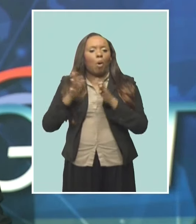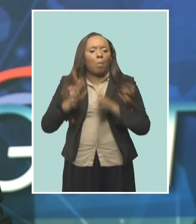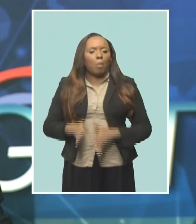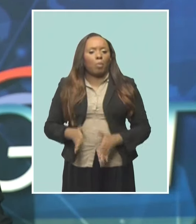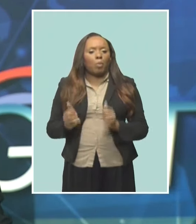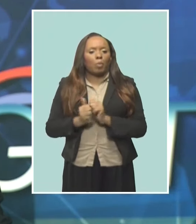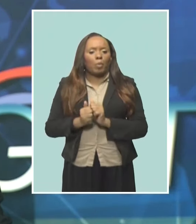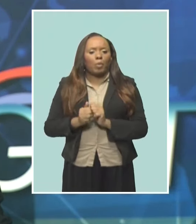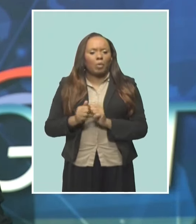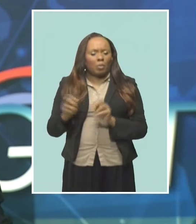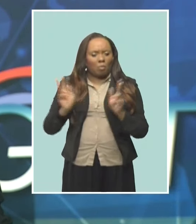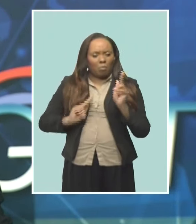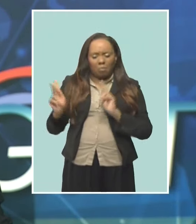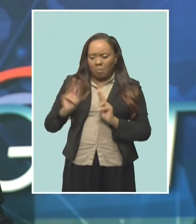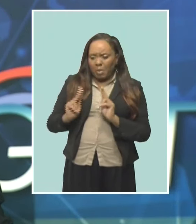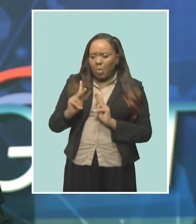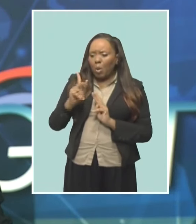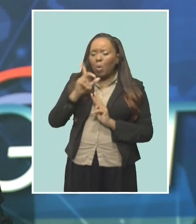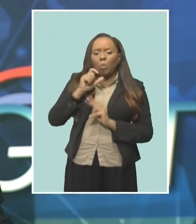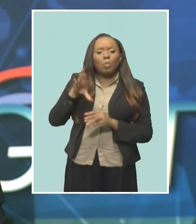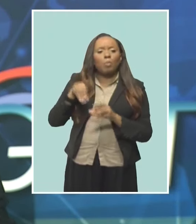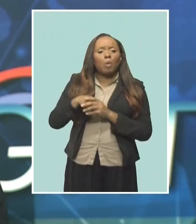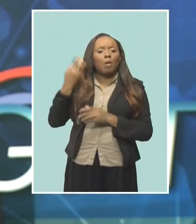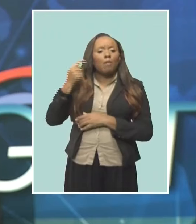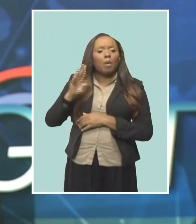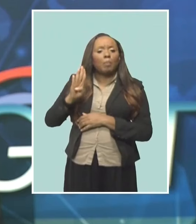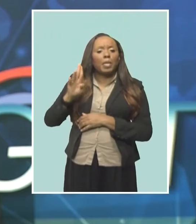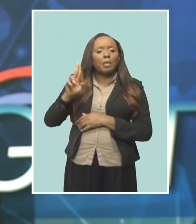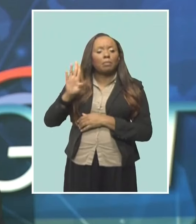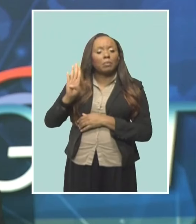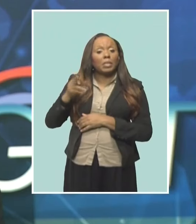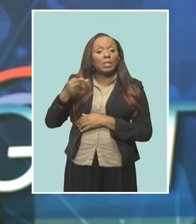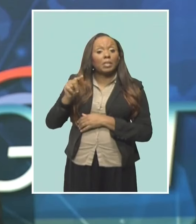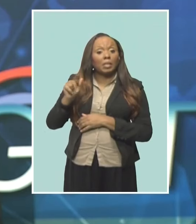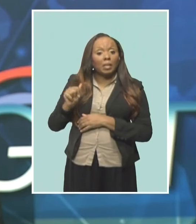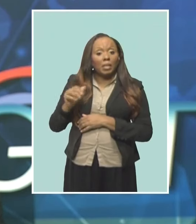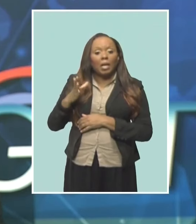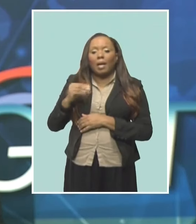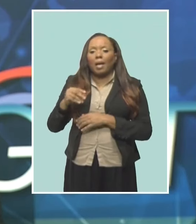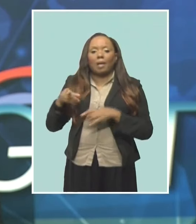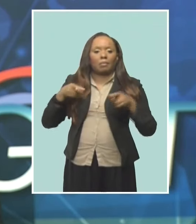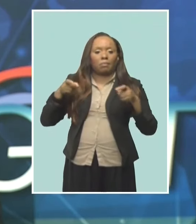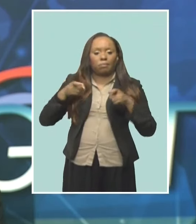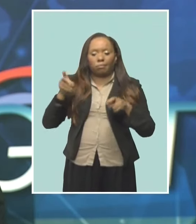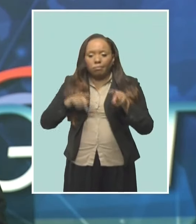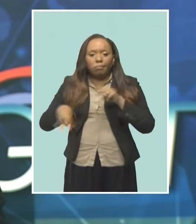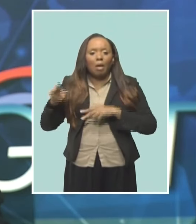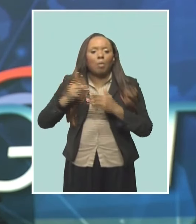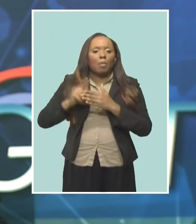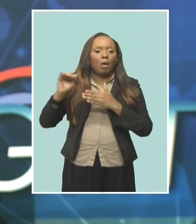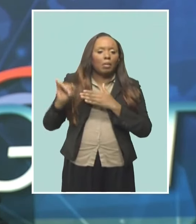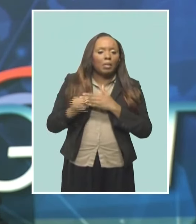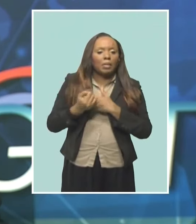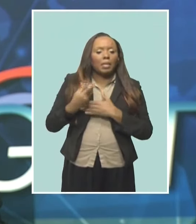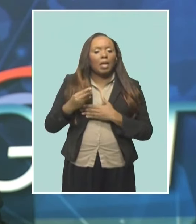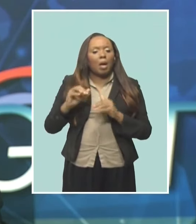the implementation of events, initiatives, and projects that benefit the BHTA members and the industry as a